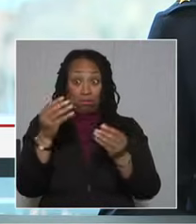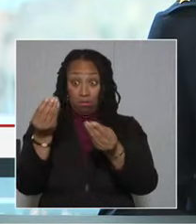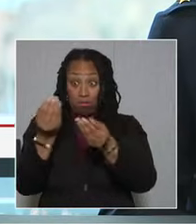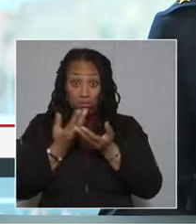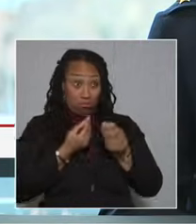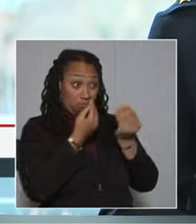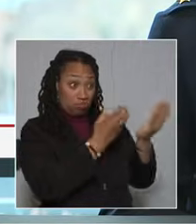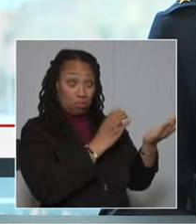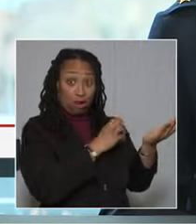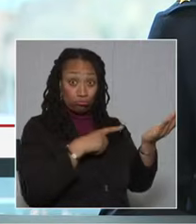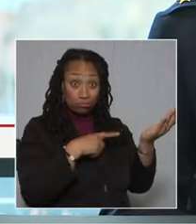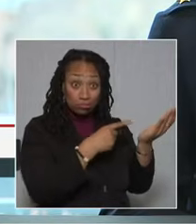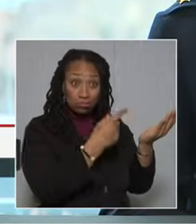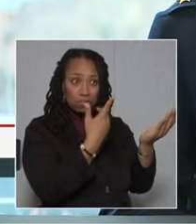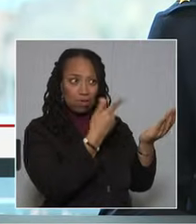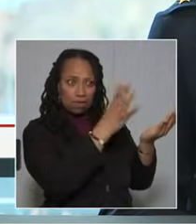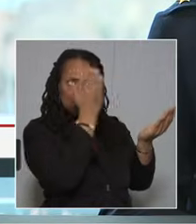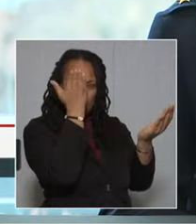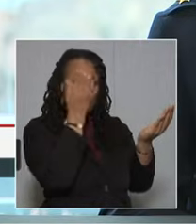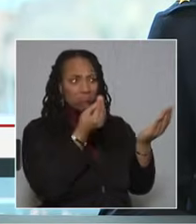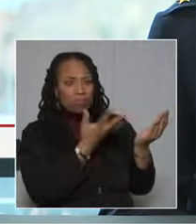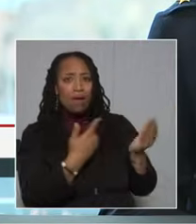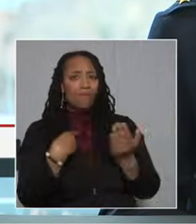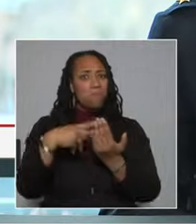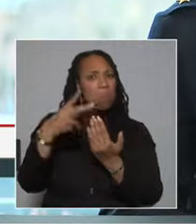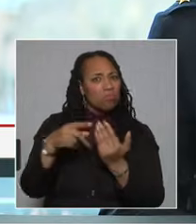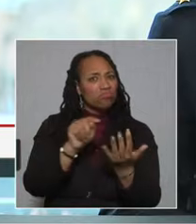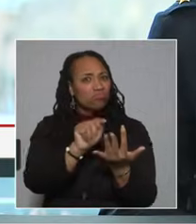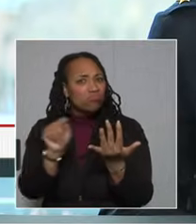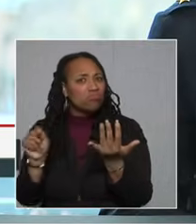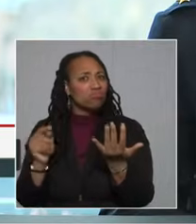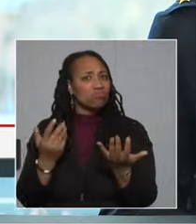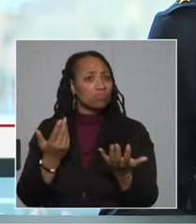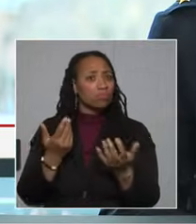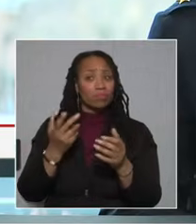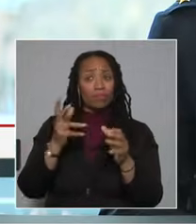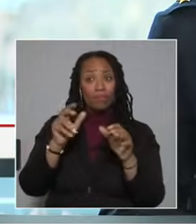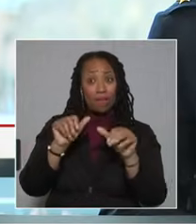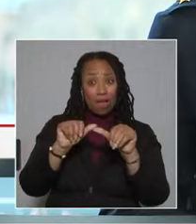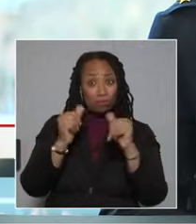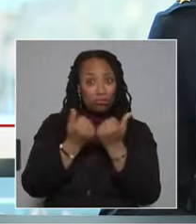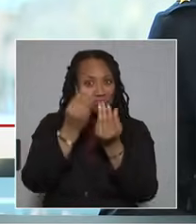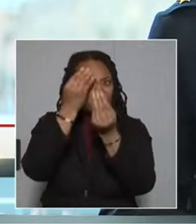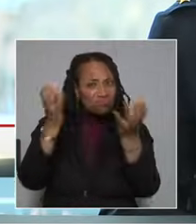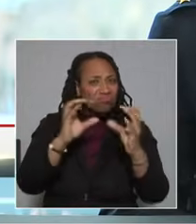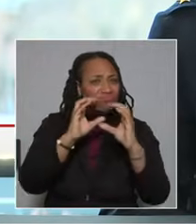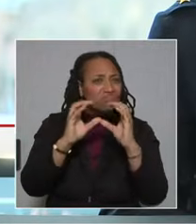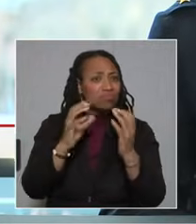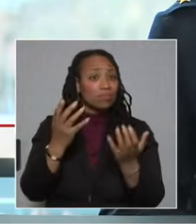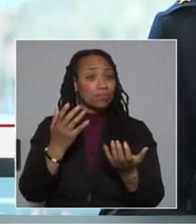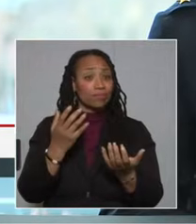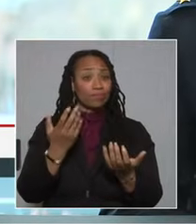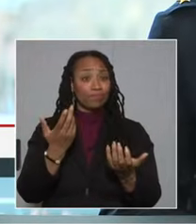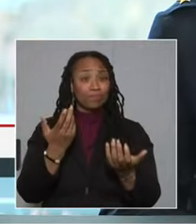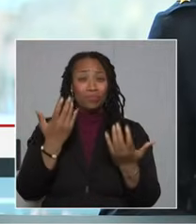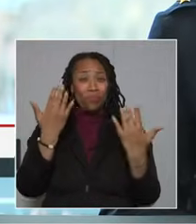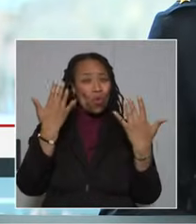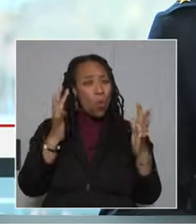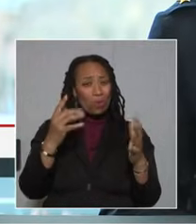every year in the budget formulation process, we're looking at what works, what doesn't work, what needs to shift.